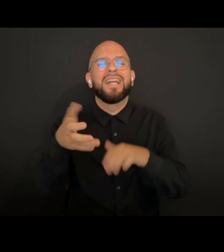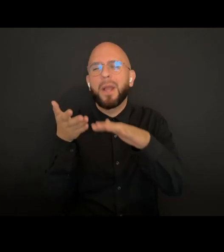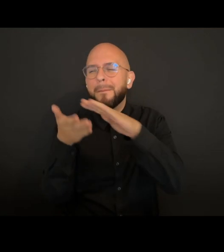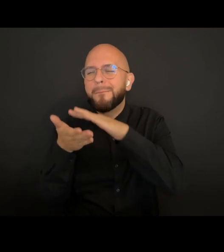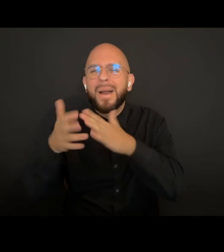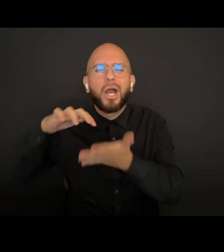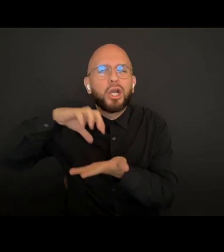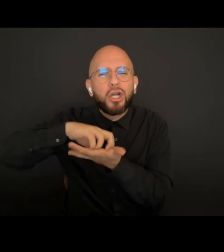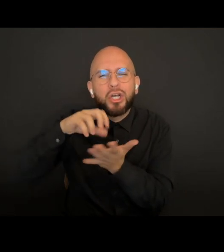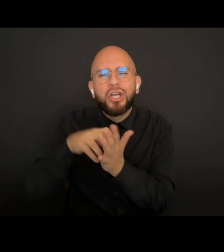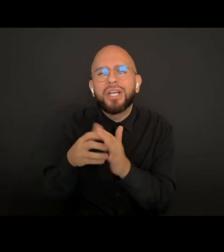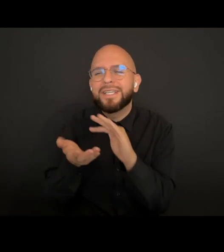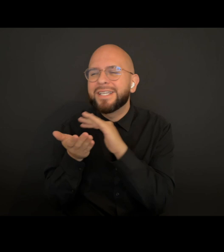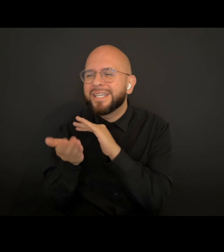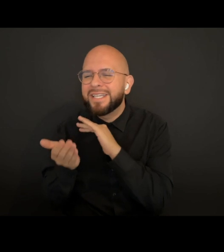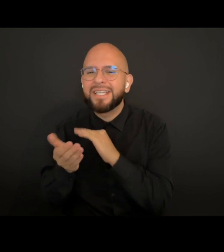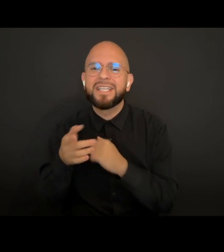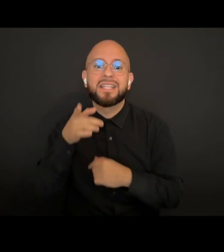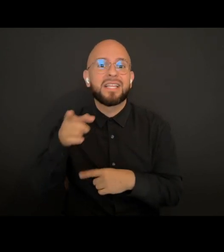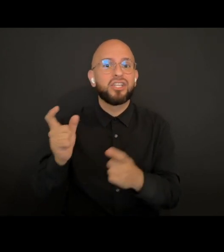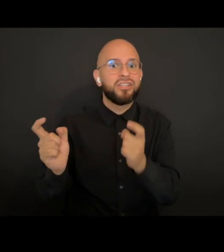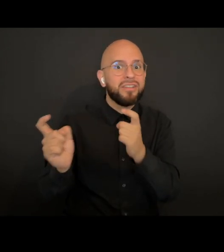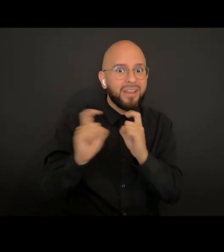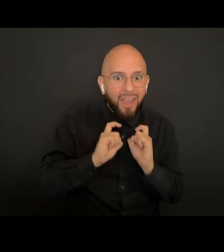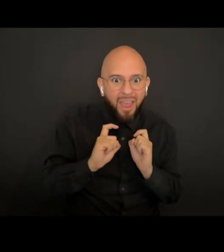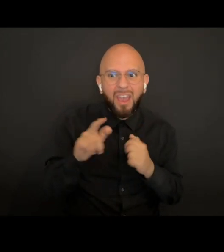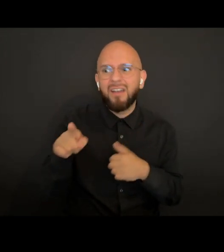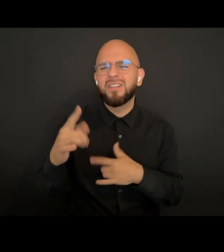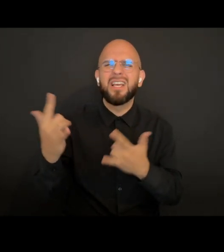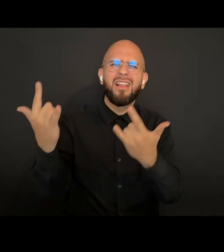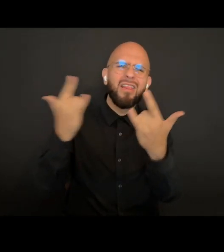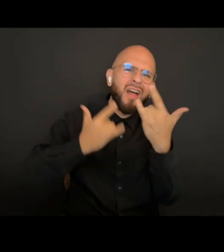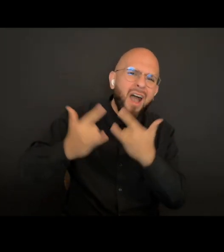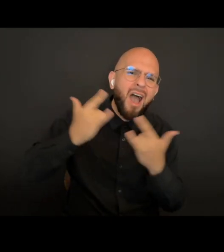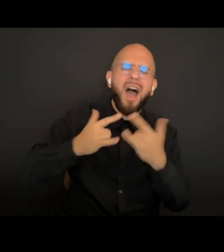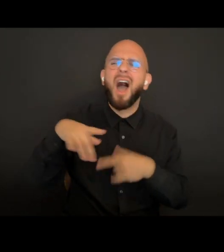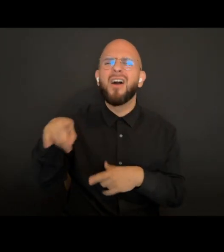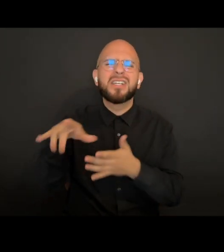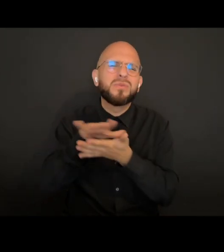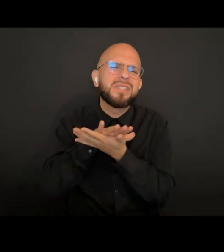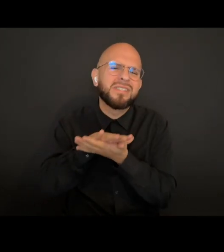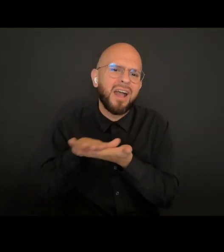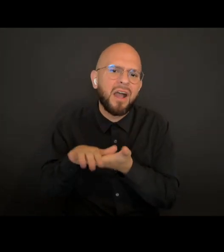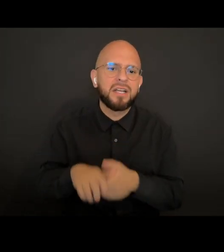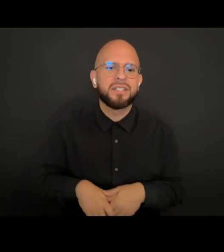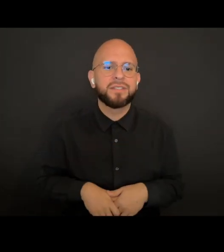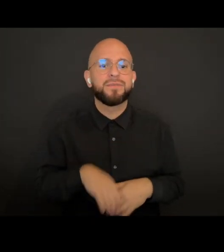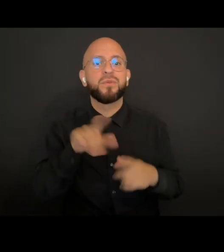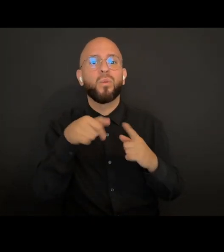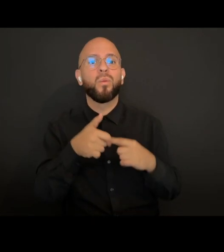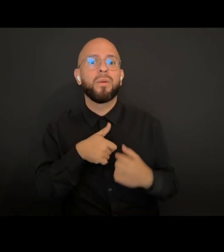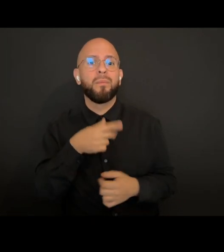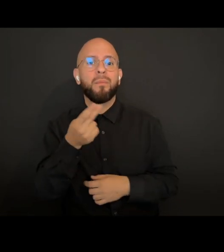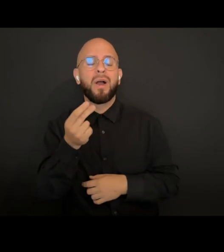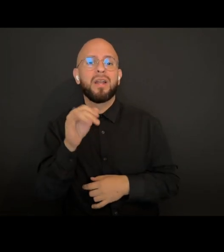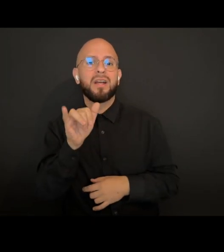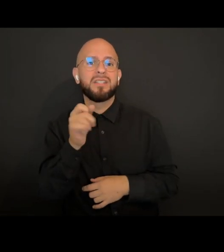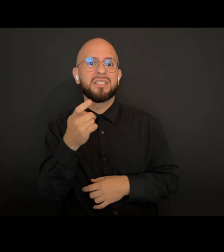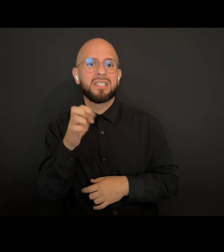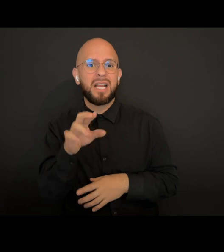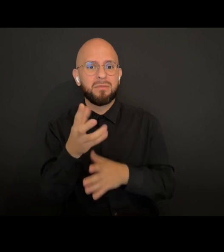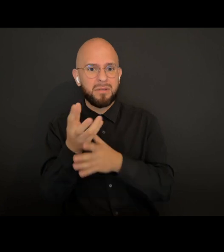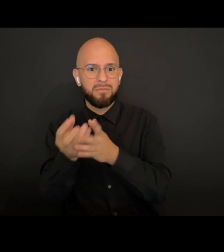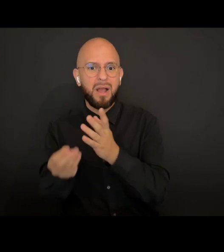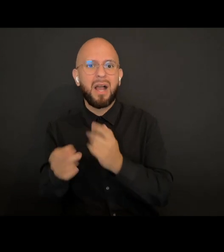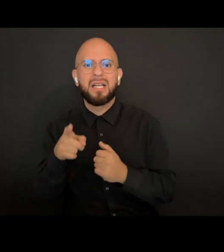be able to bake and make cookies, where she gave gifts and she was loving and she was kind. When my dog Jasper